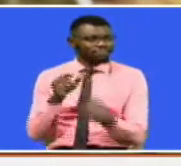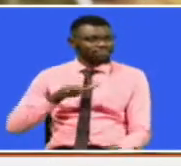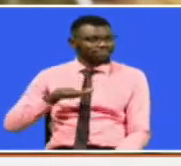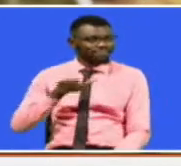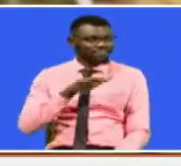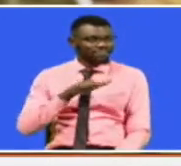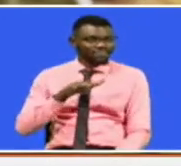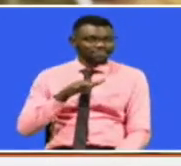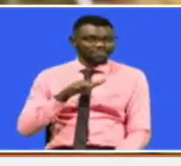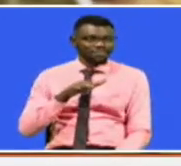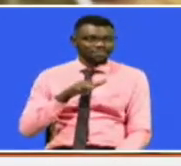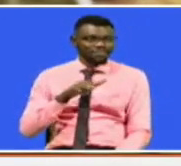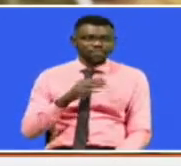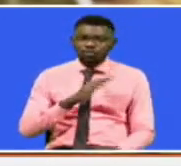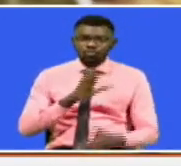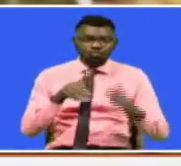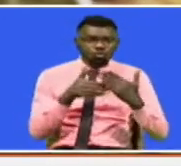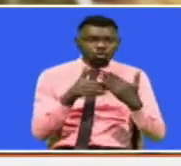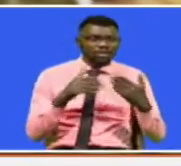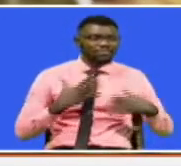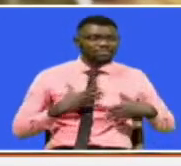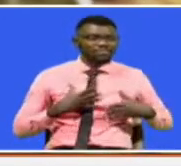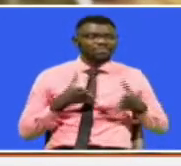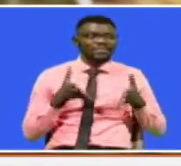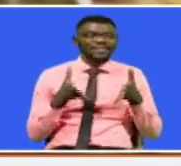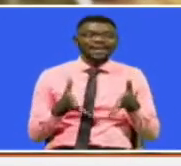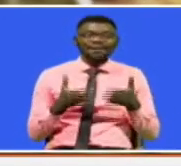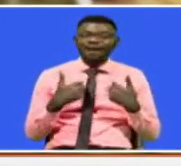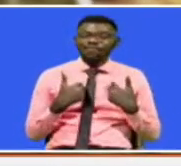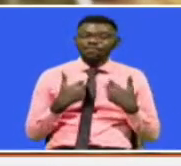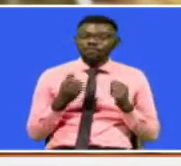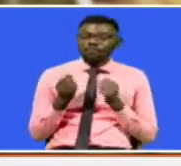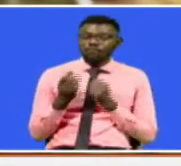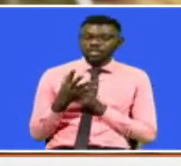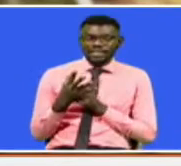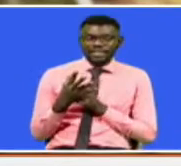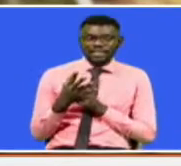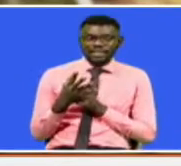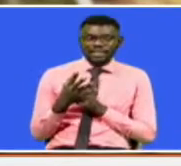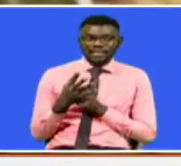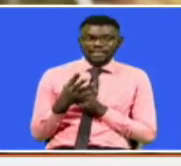The Smart Town program now covers about 14 towns, all of which,